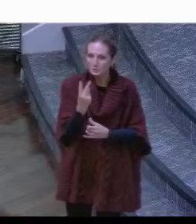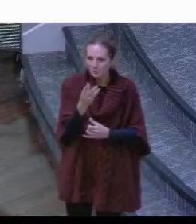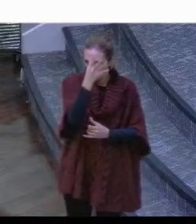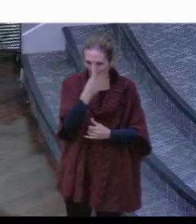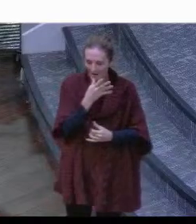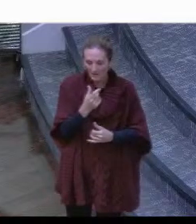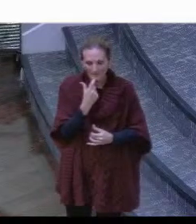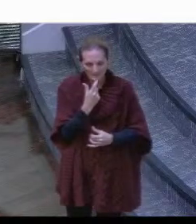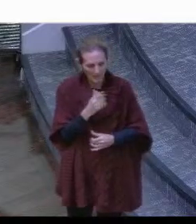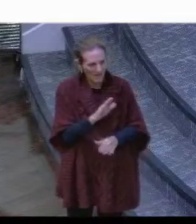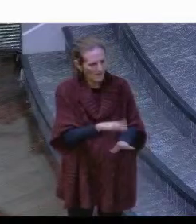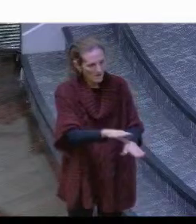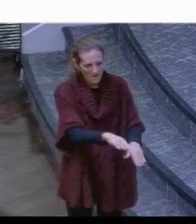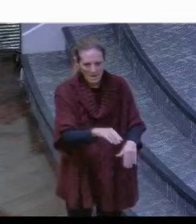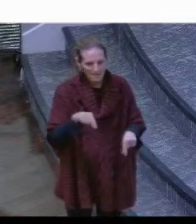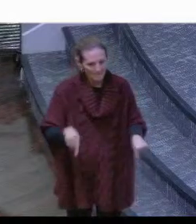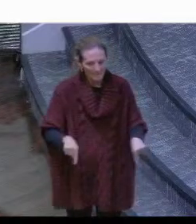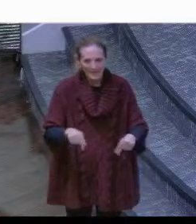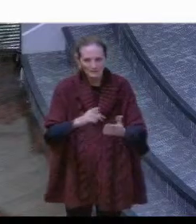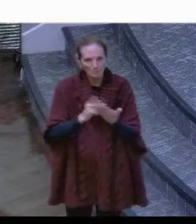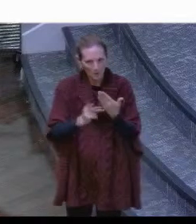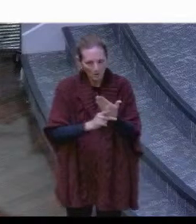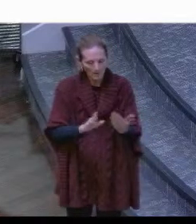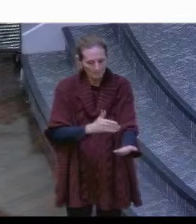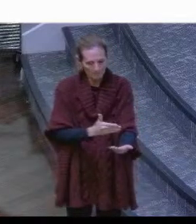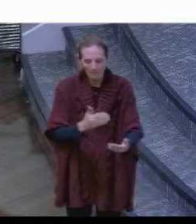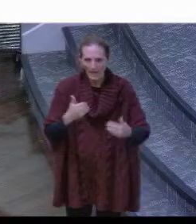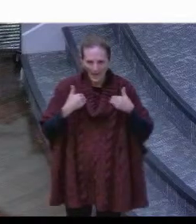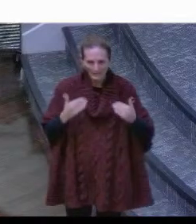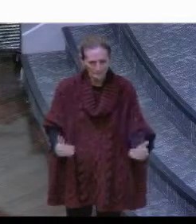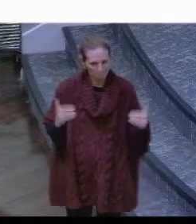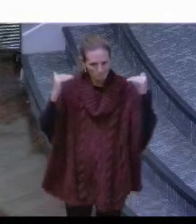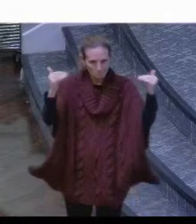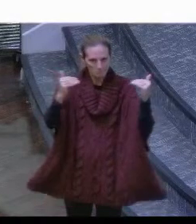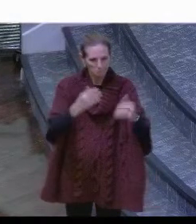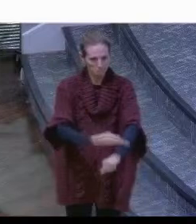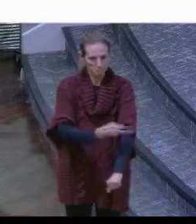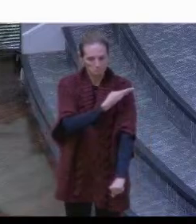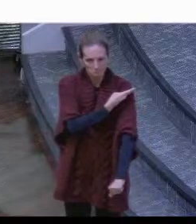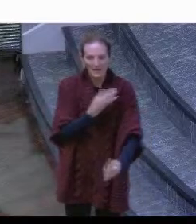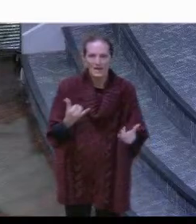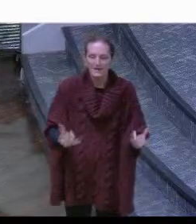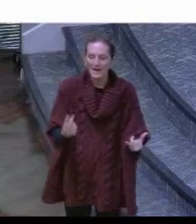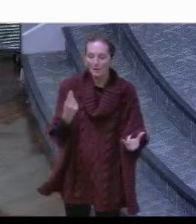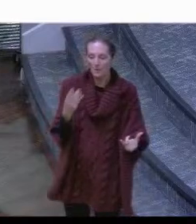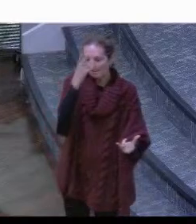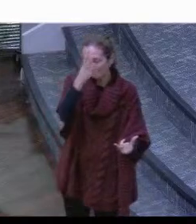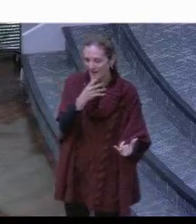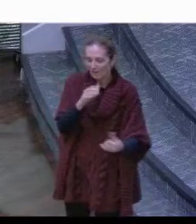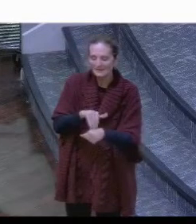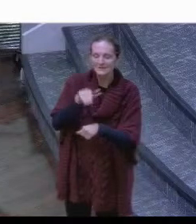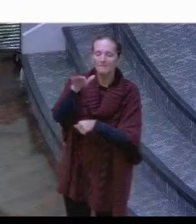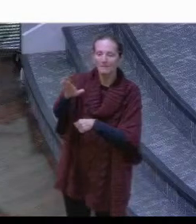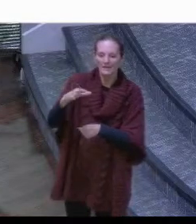Coyle Band program has made under her leadership. One parent who submitted her nomination right after attending the winter concert